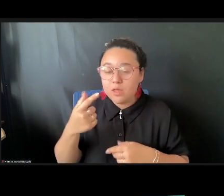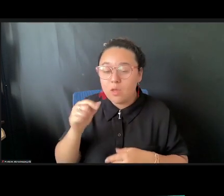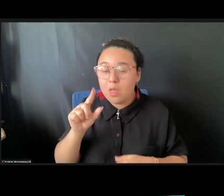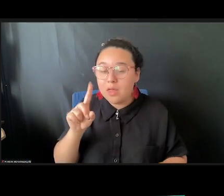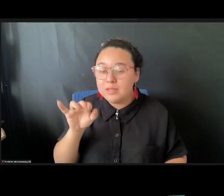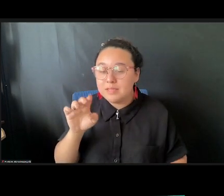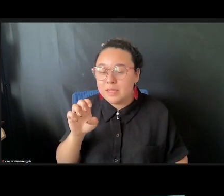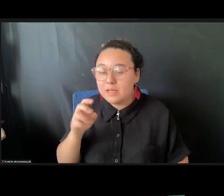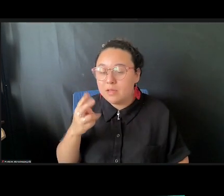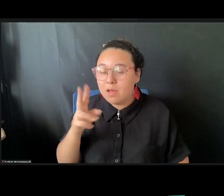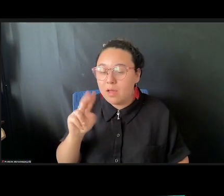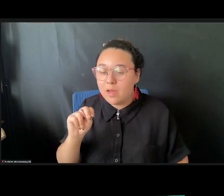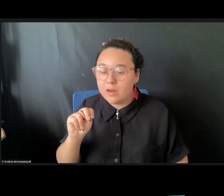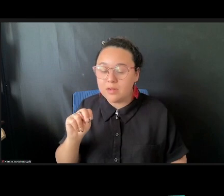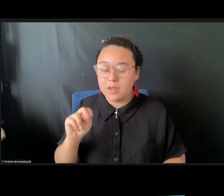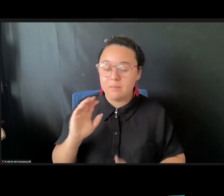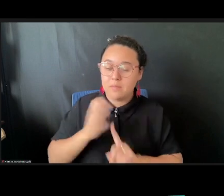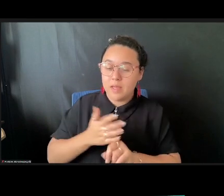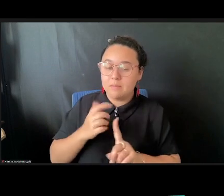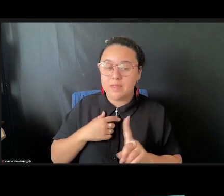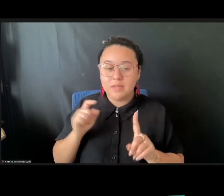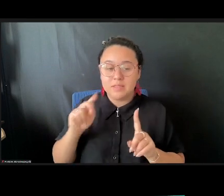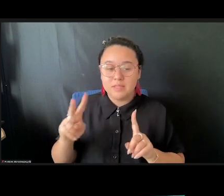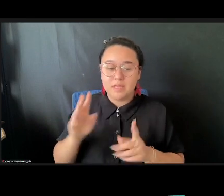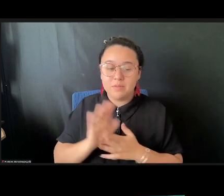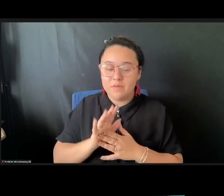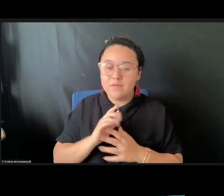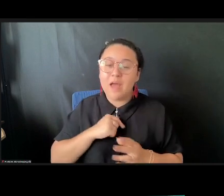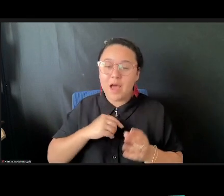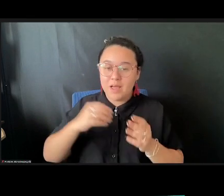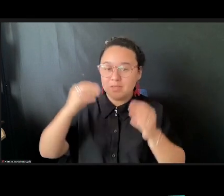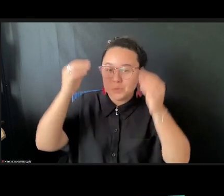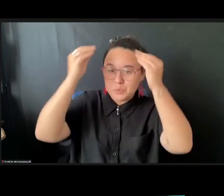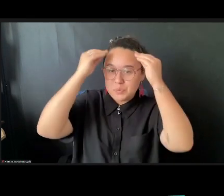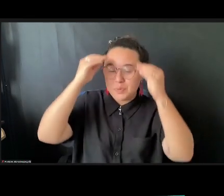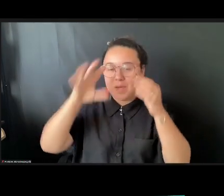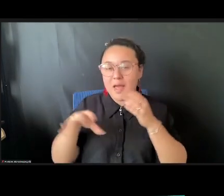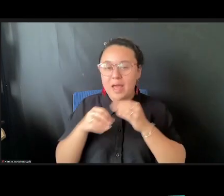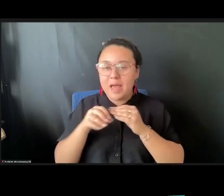in the TV movie? I'll touch up my root. Excuse me.